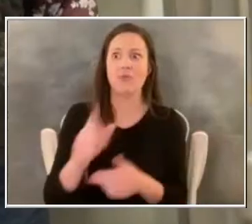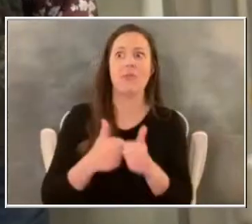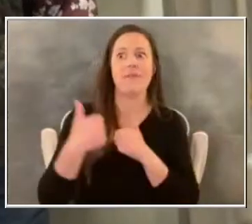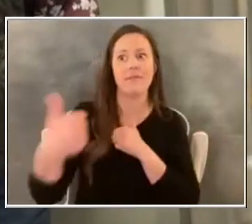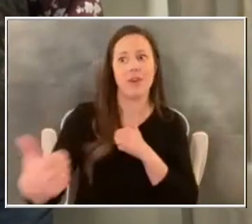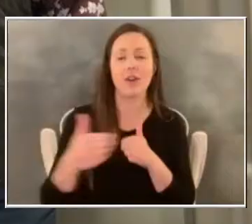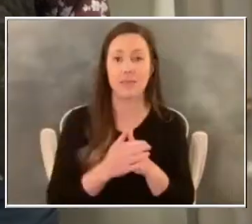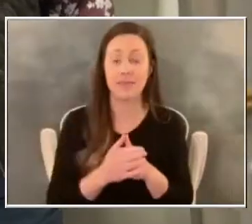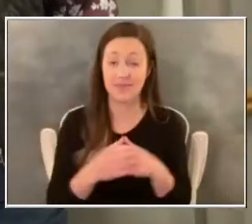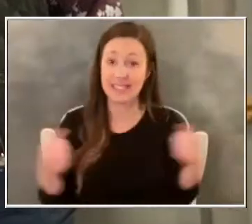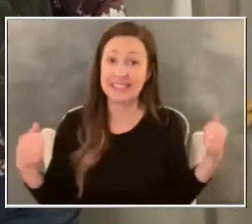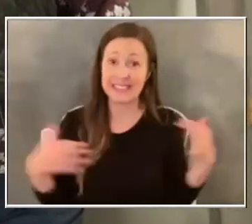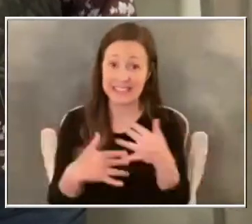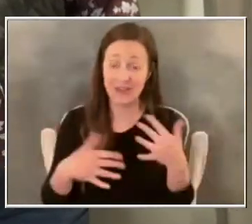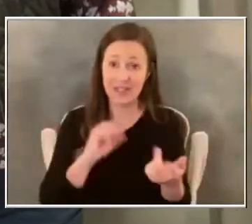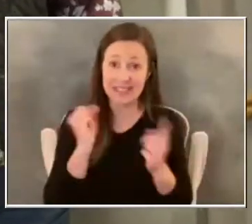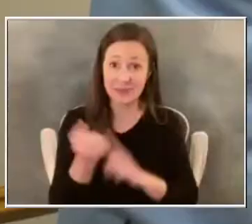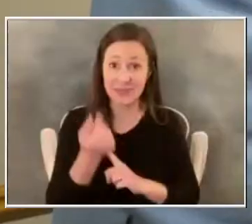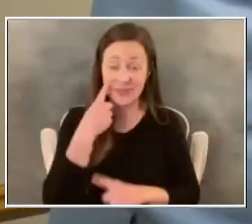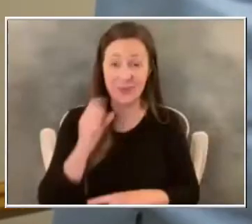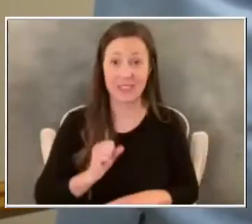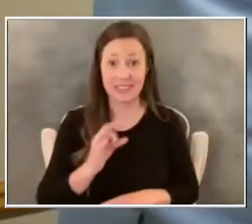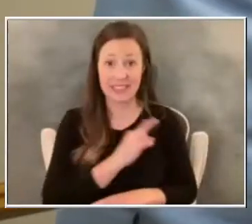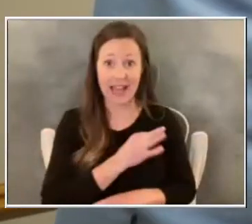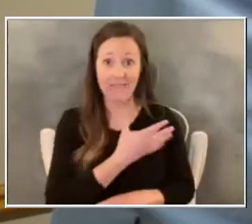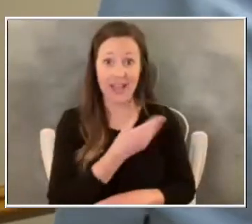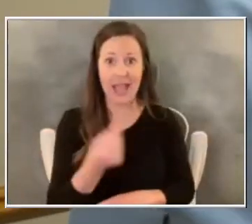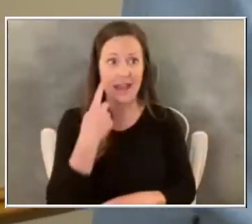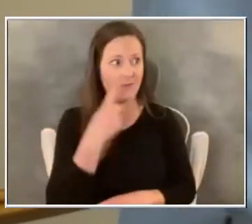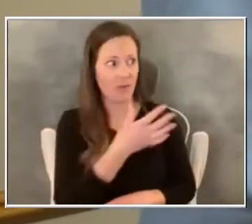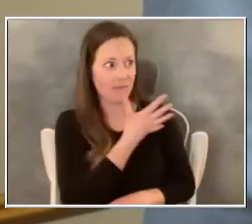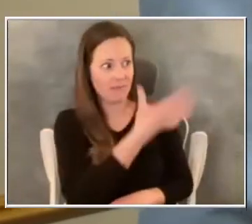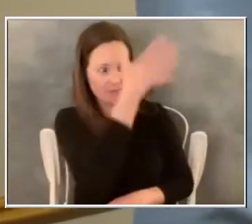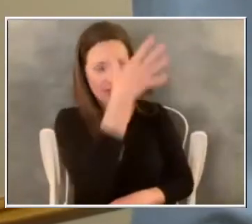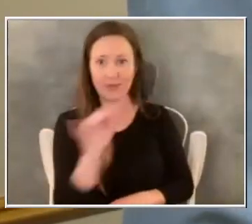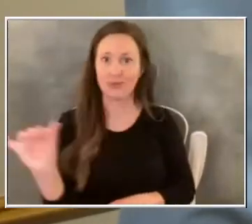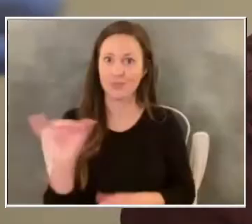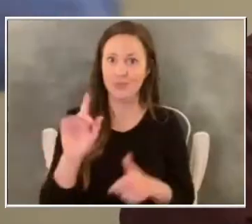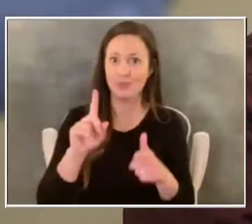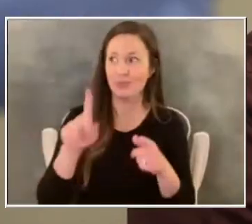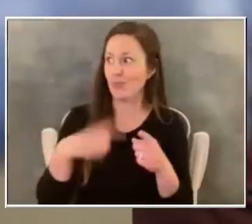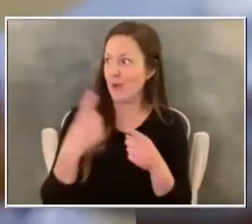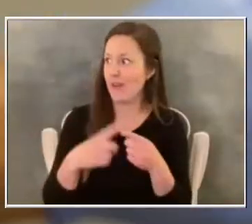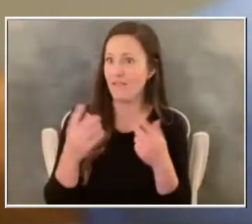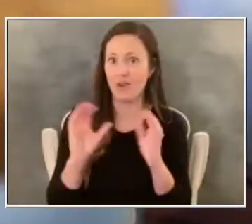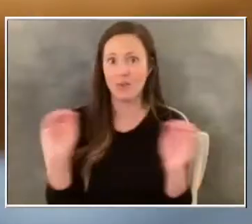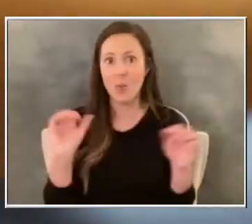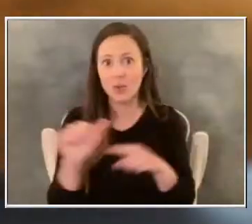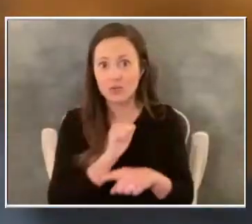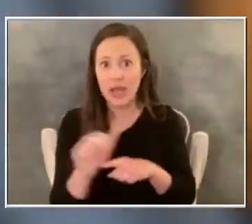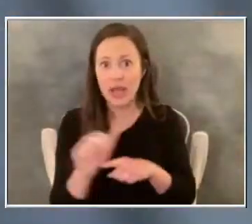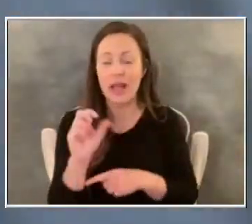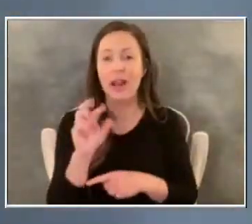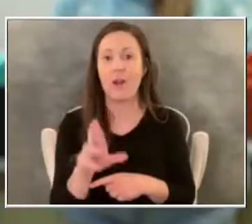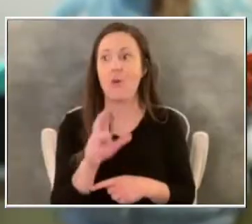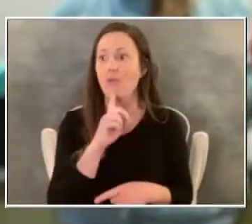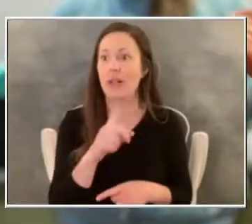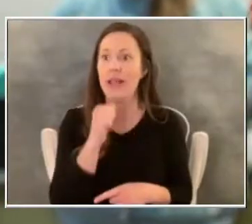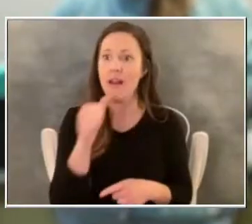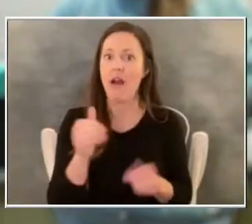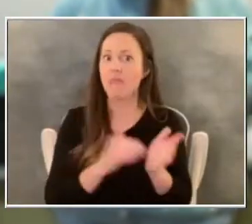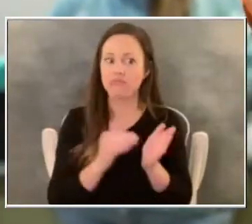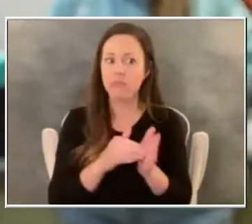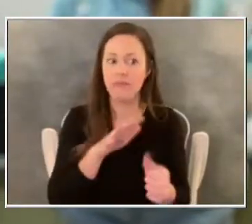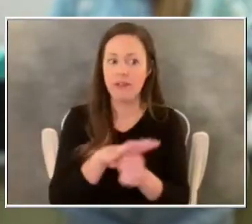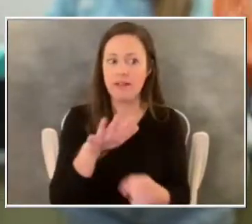scary situation for staff and parents to be in when you don't have that training or, do it on a regular basis. So being able to